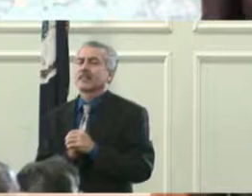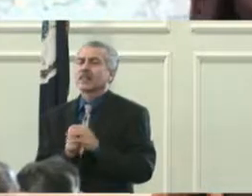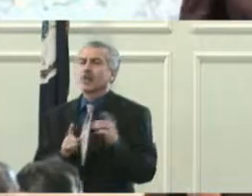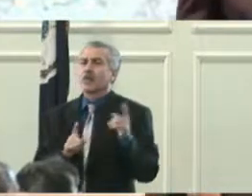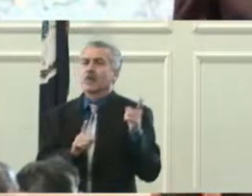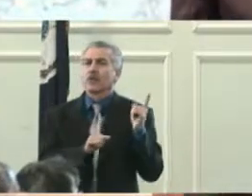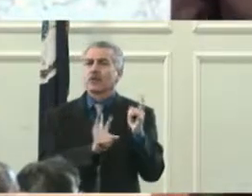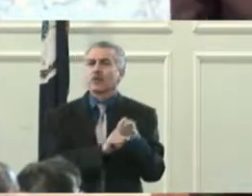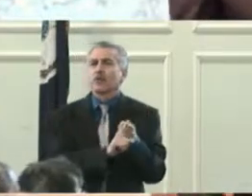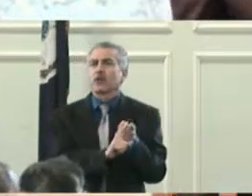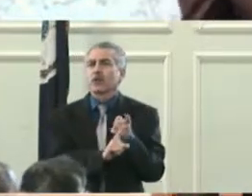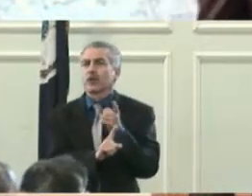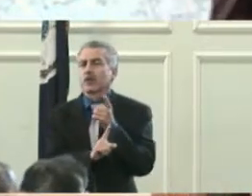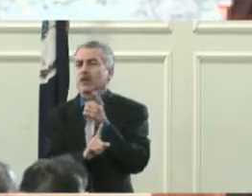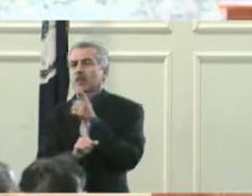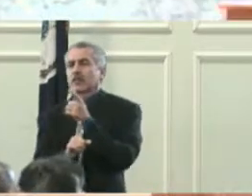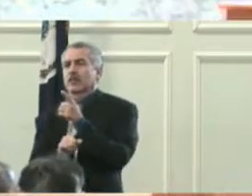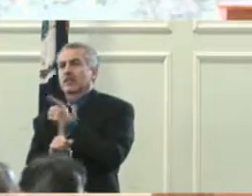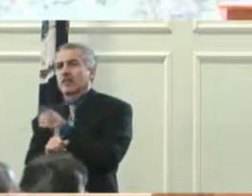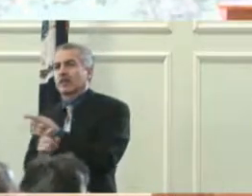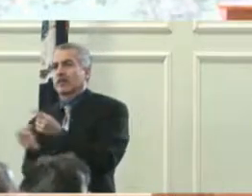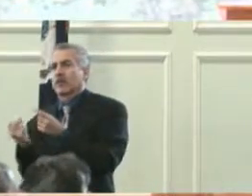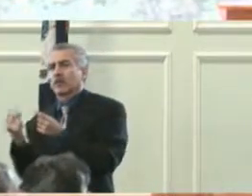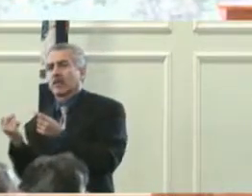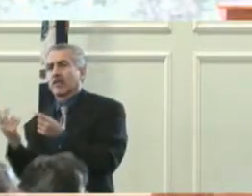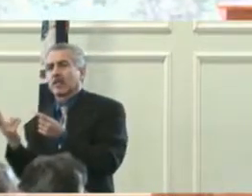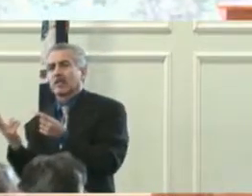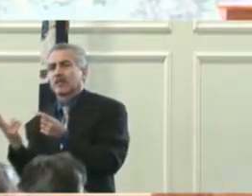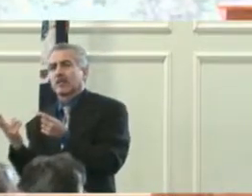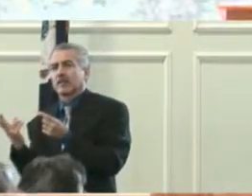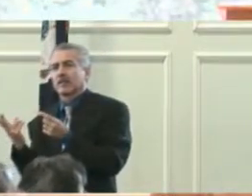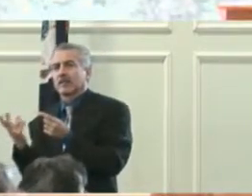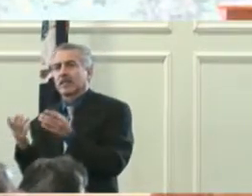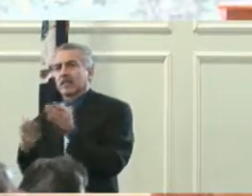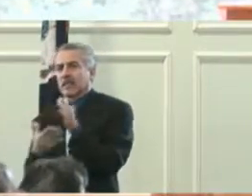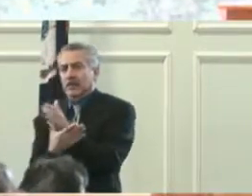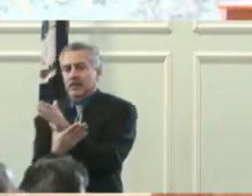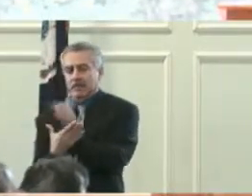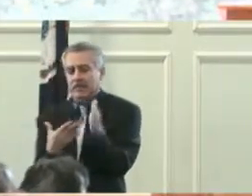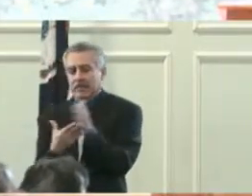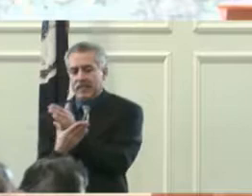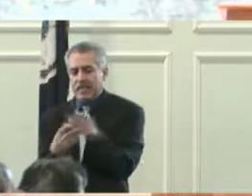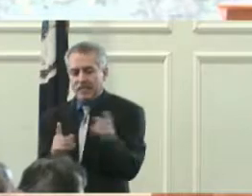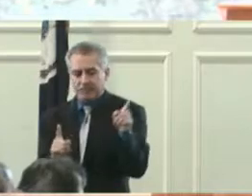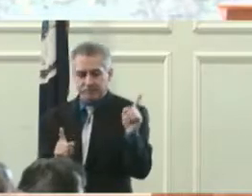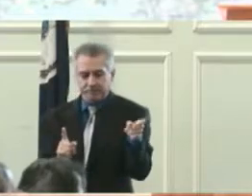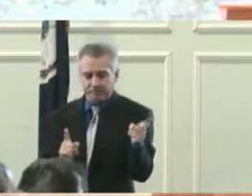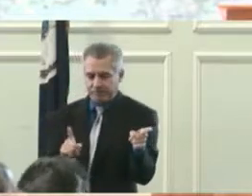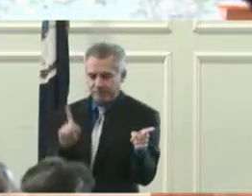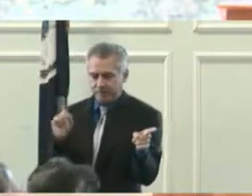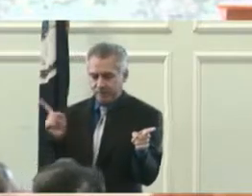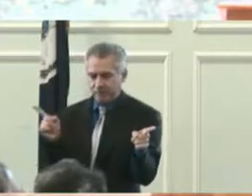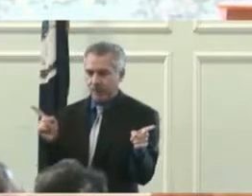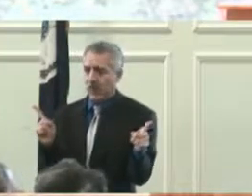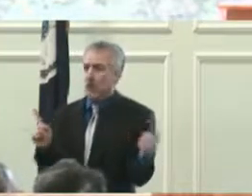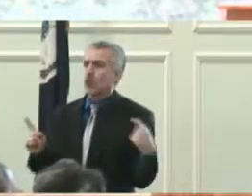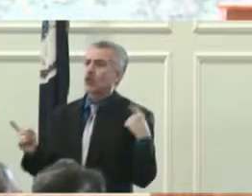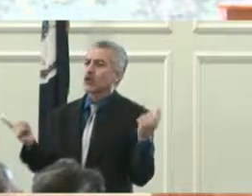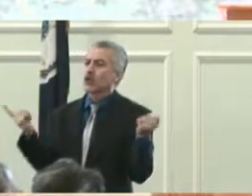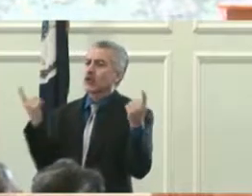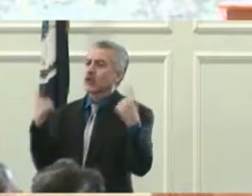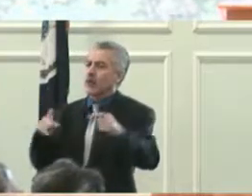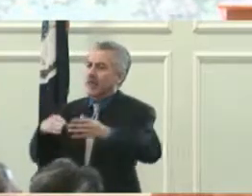12 in verse 4, there is described for us the time of the end. In other words, what is going to happen in the